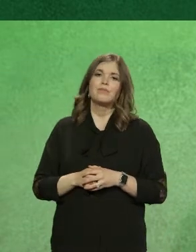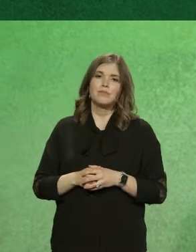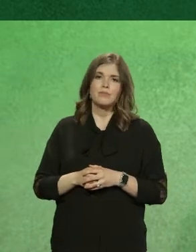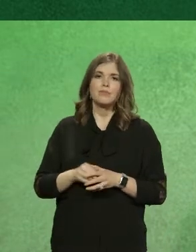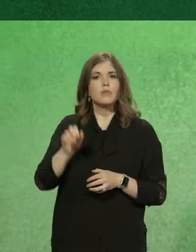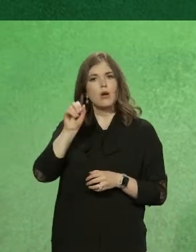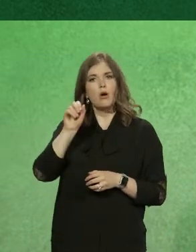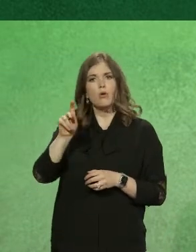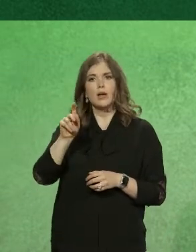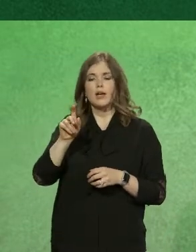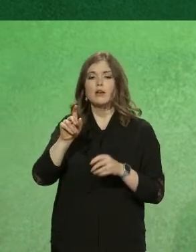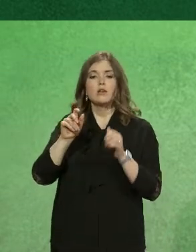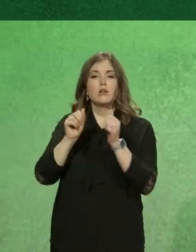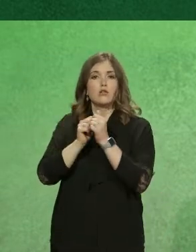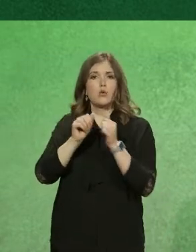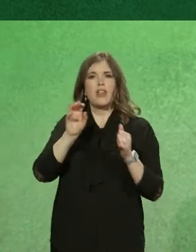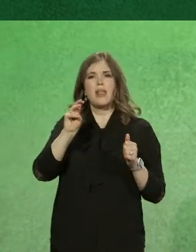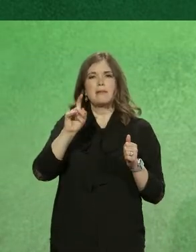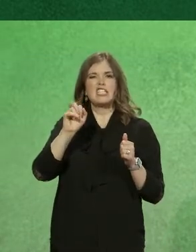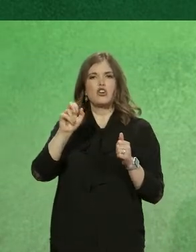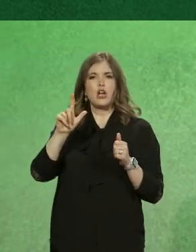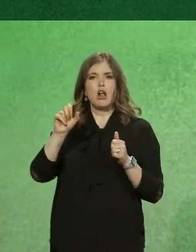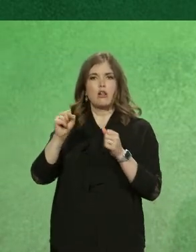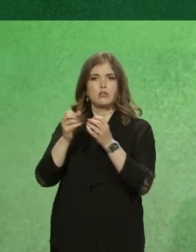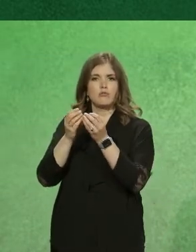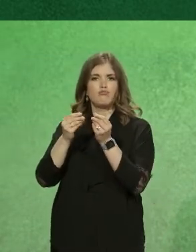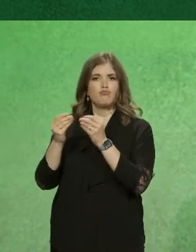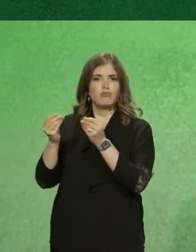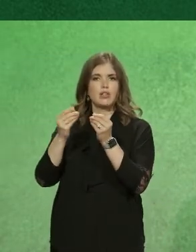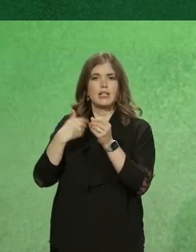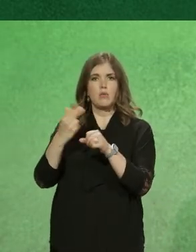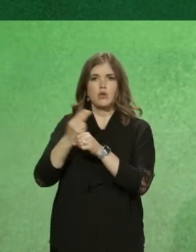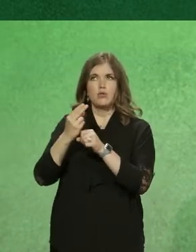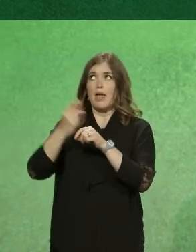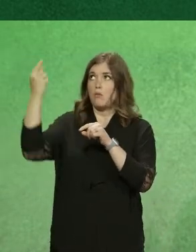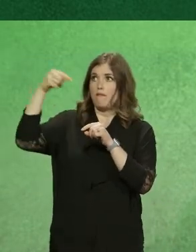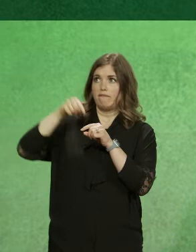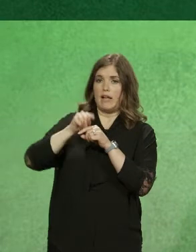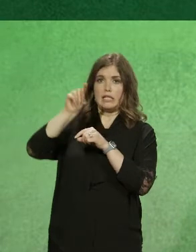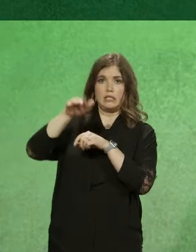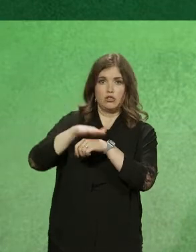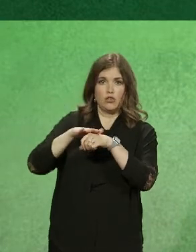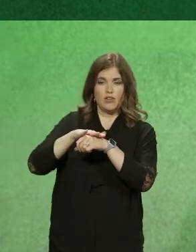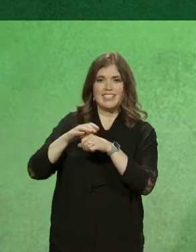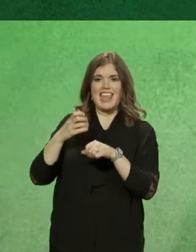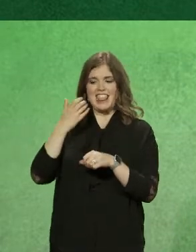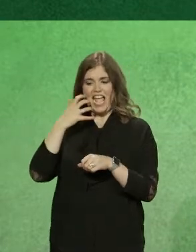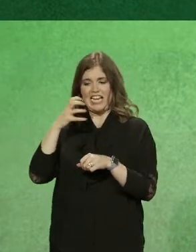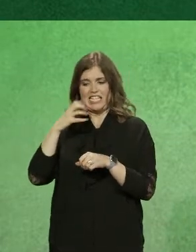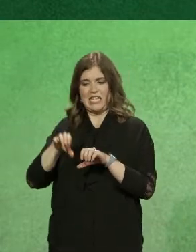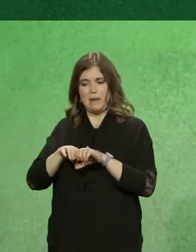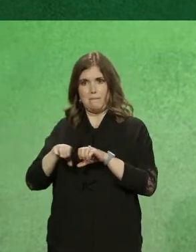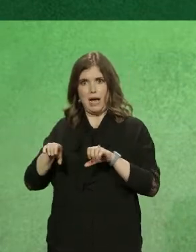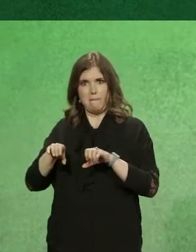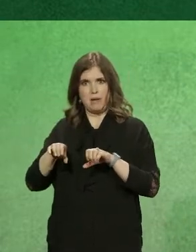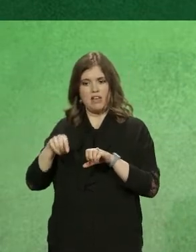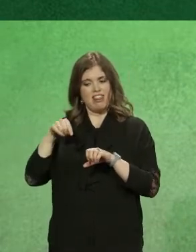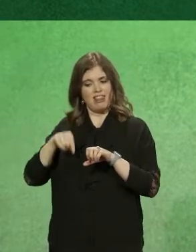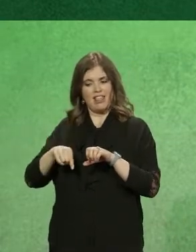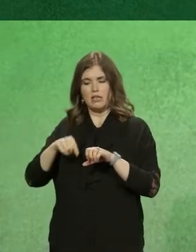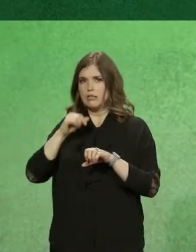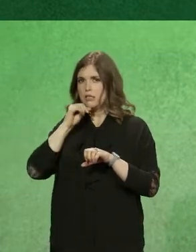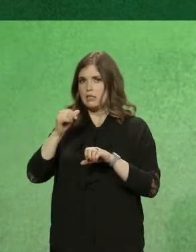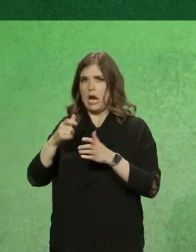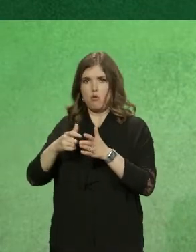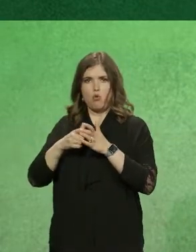Okay, given the materials we use are the reflective surface and the heat pipe doesn't take a lot of time to raise